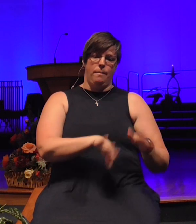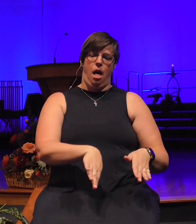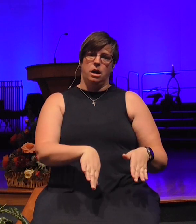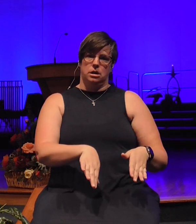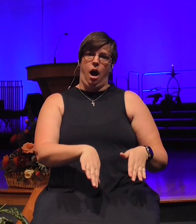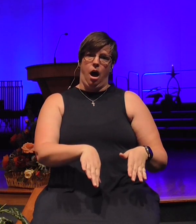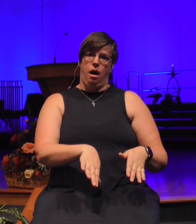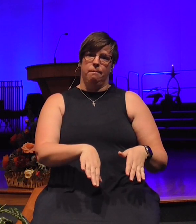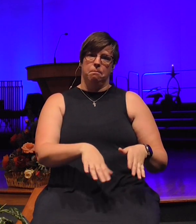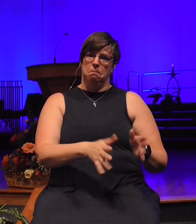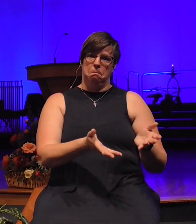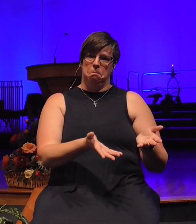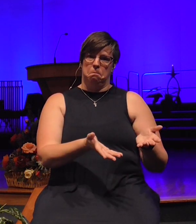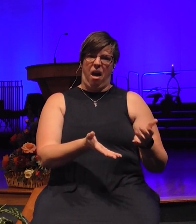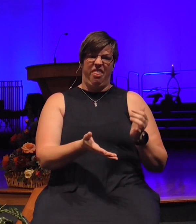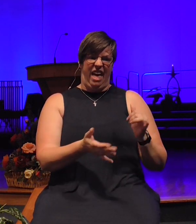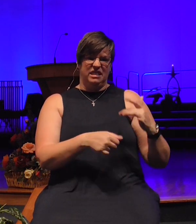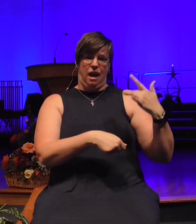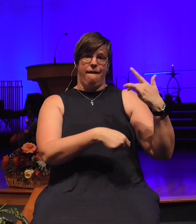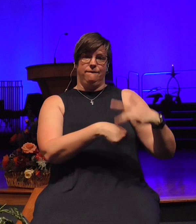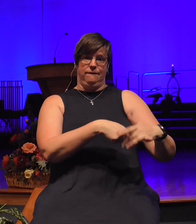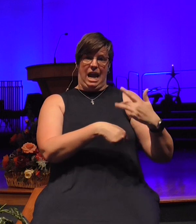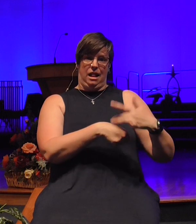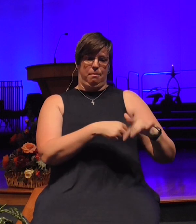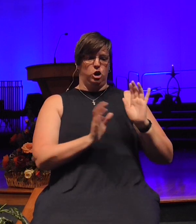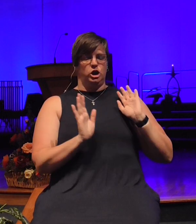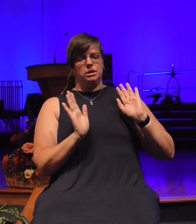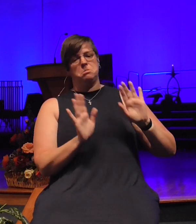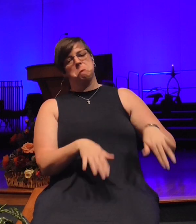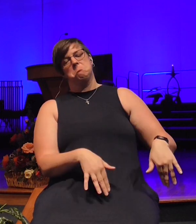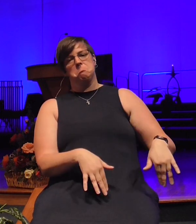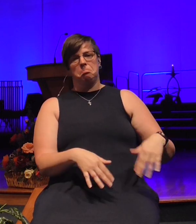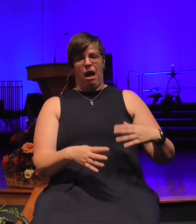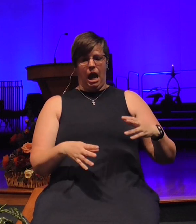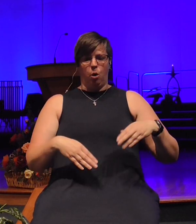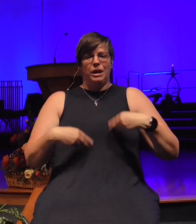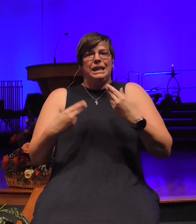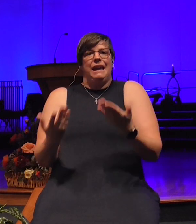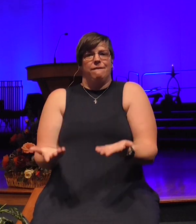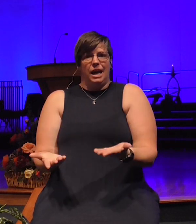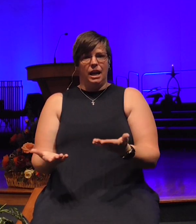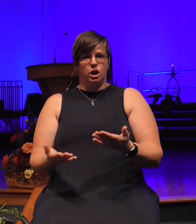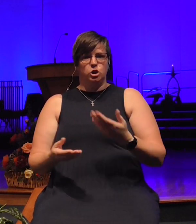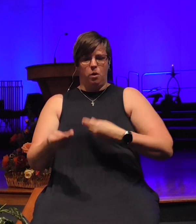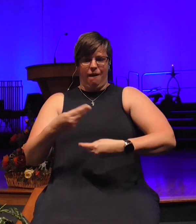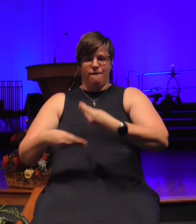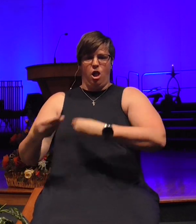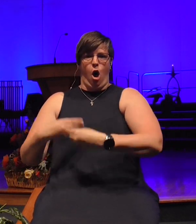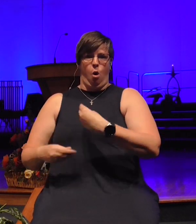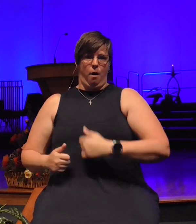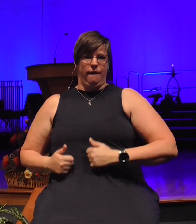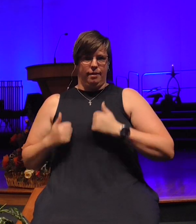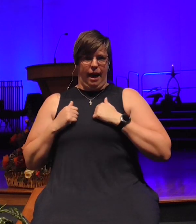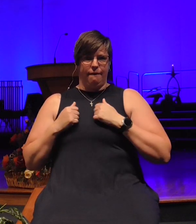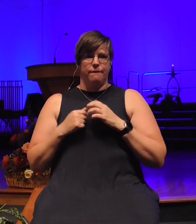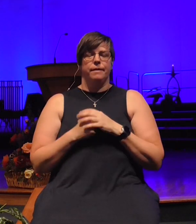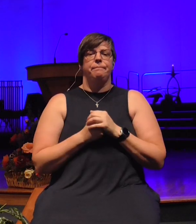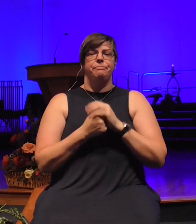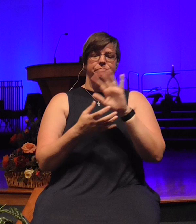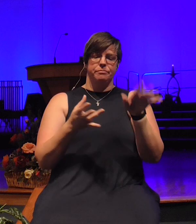obladaness that is ever available to give in to the flow of life. Commandment